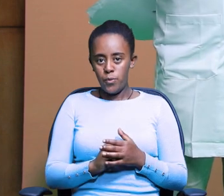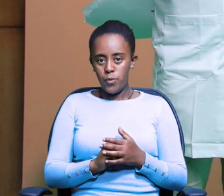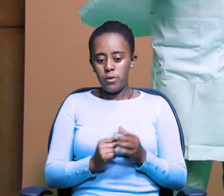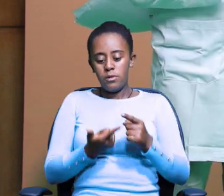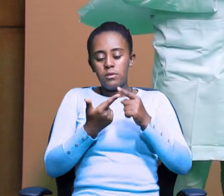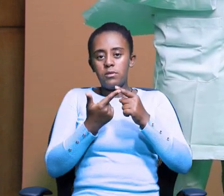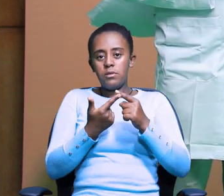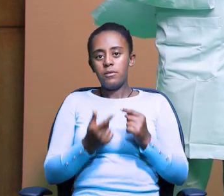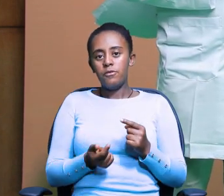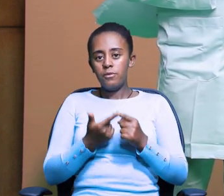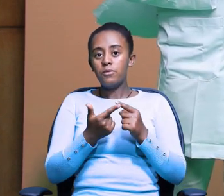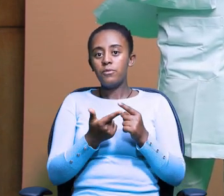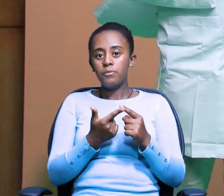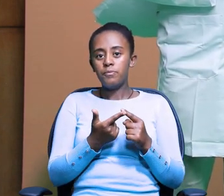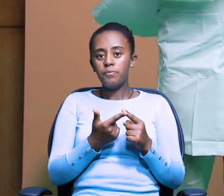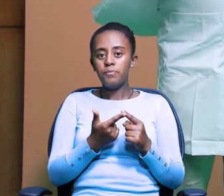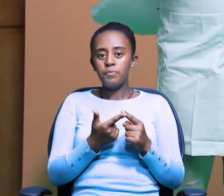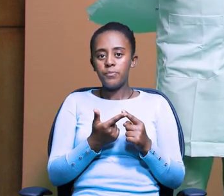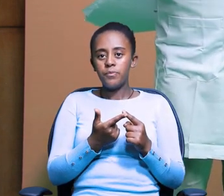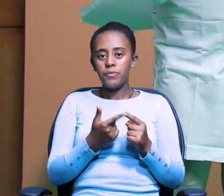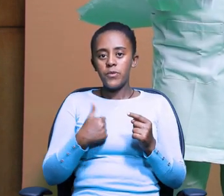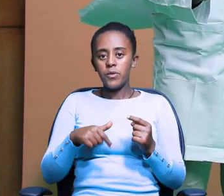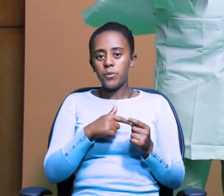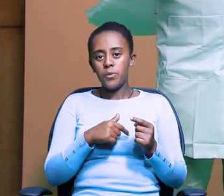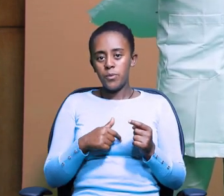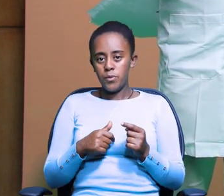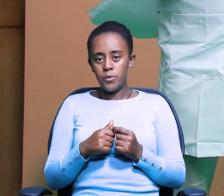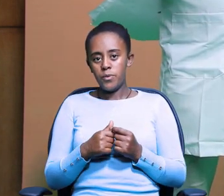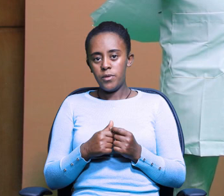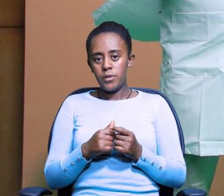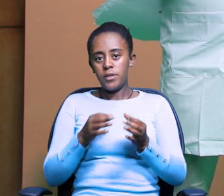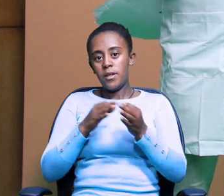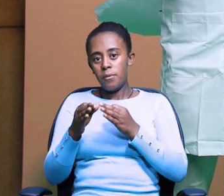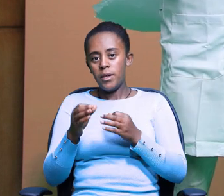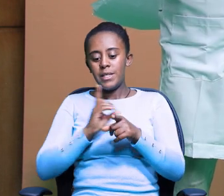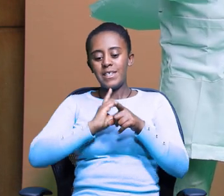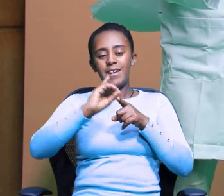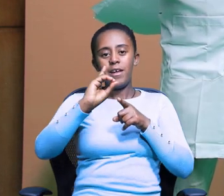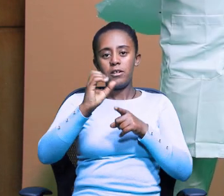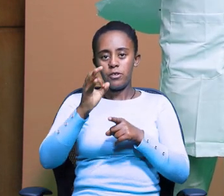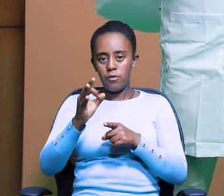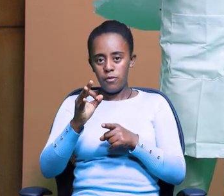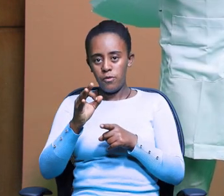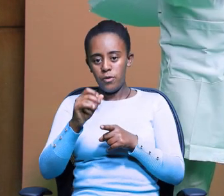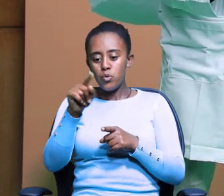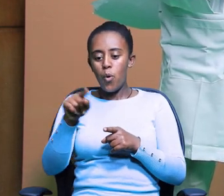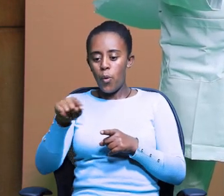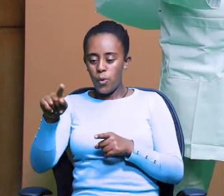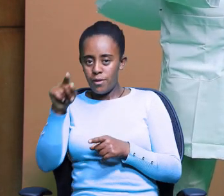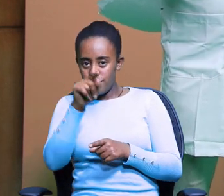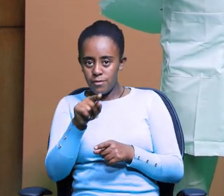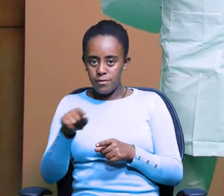And second one is we determine the direction of magnetic field for